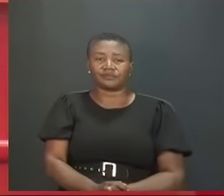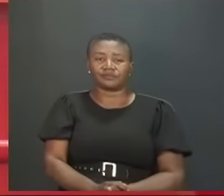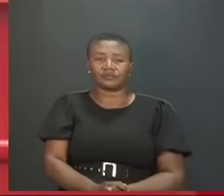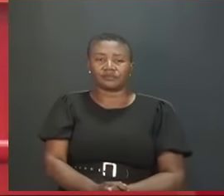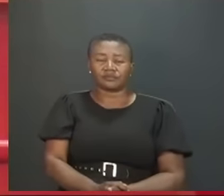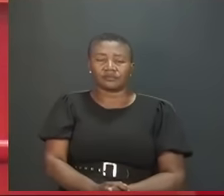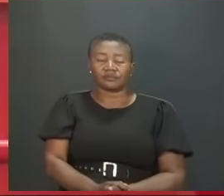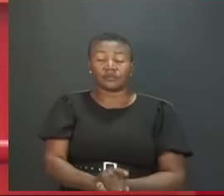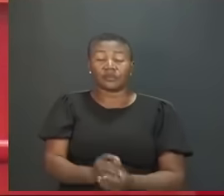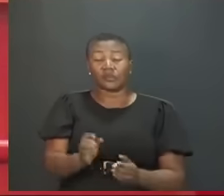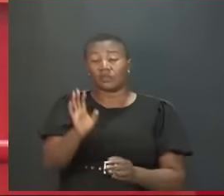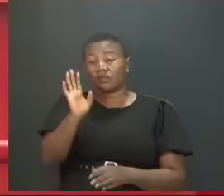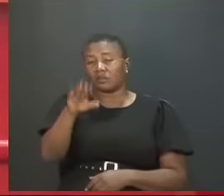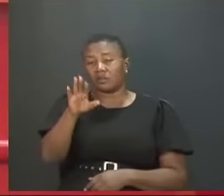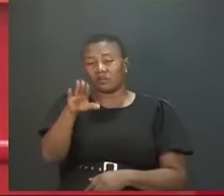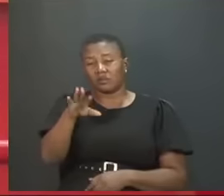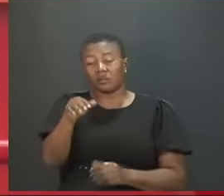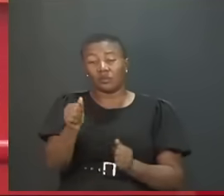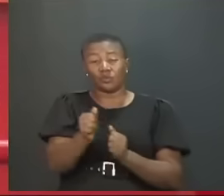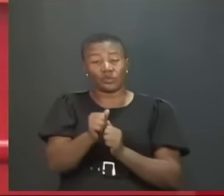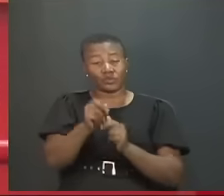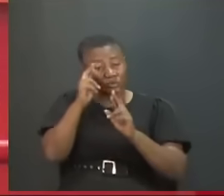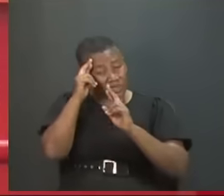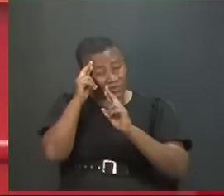with all due respect,